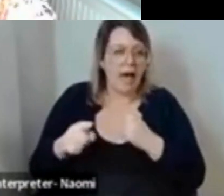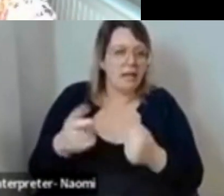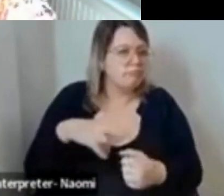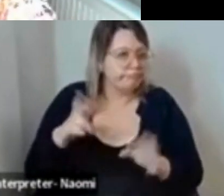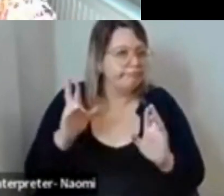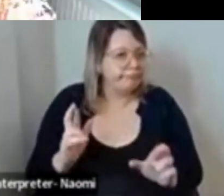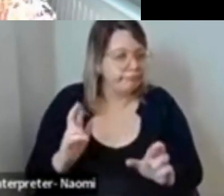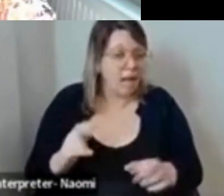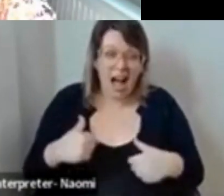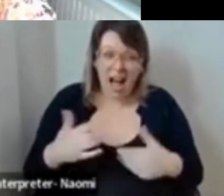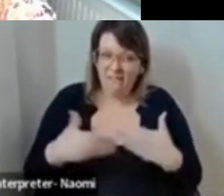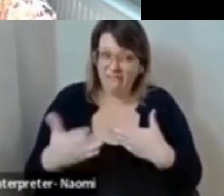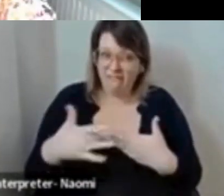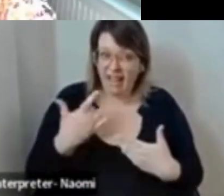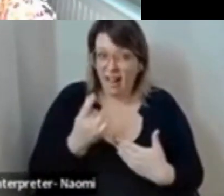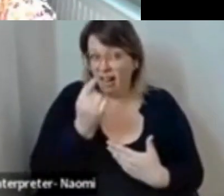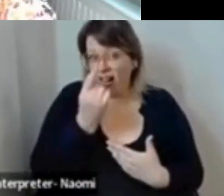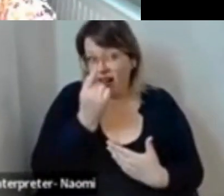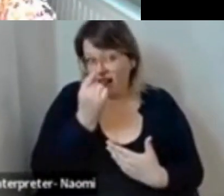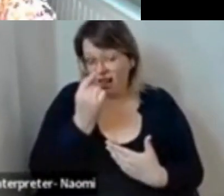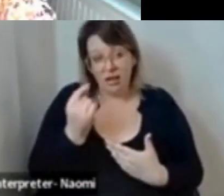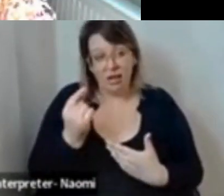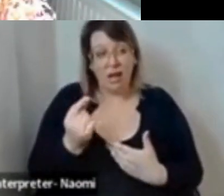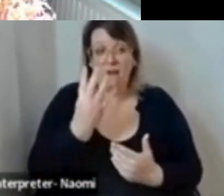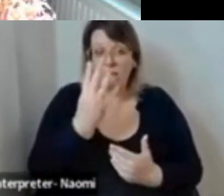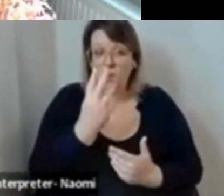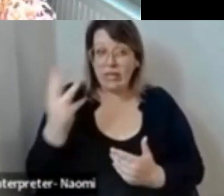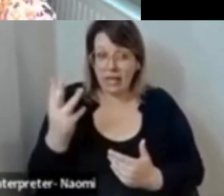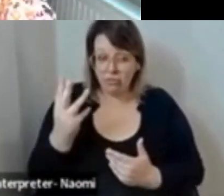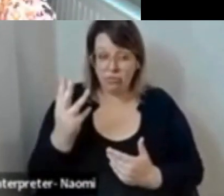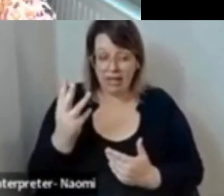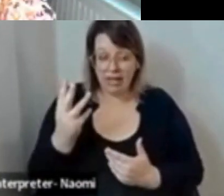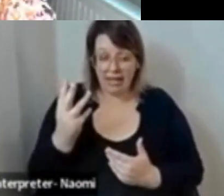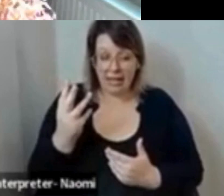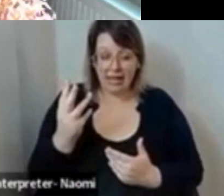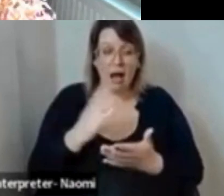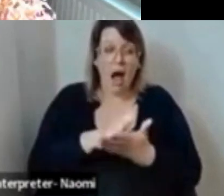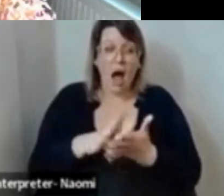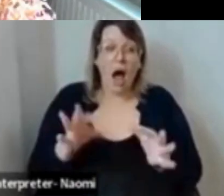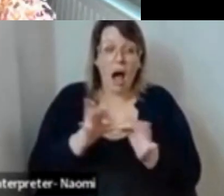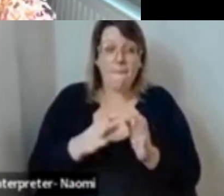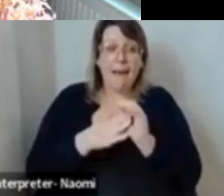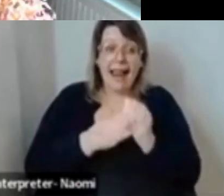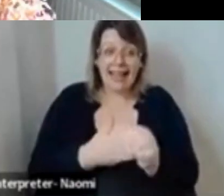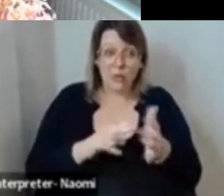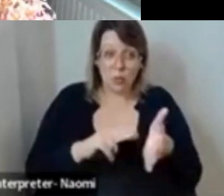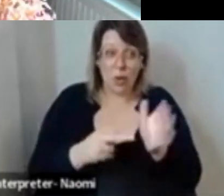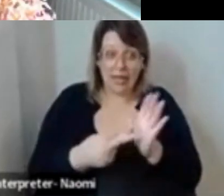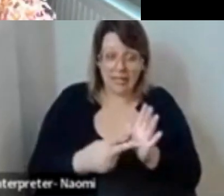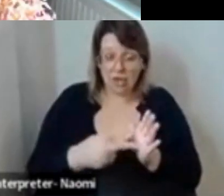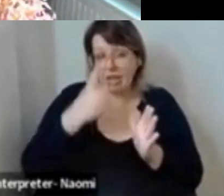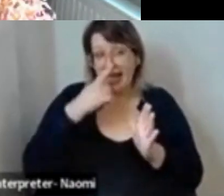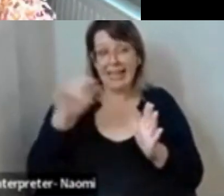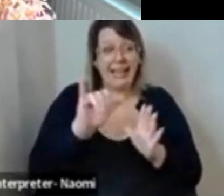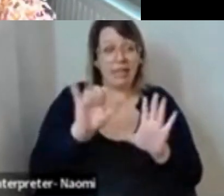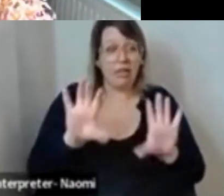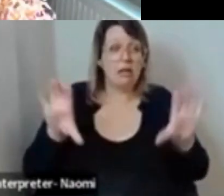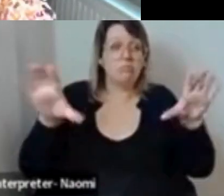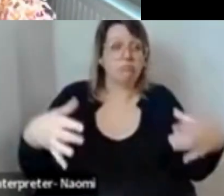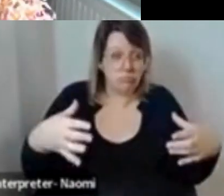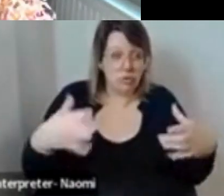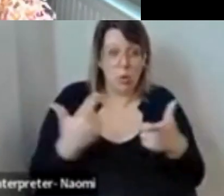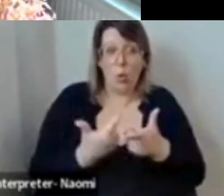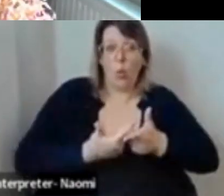there's real potential with 43 hub lead organisations to get in a room, whether that's virtual or real, more